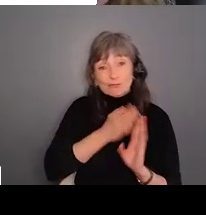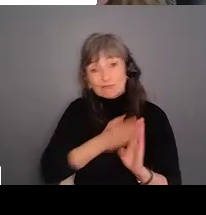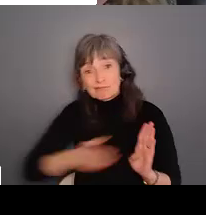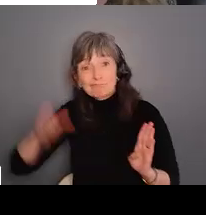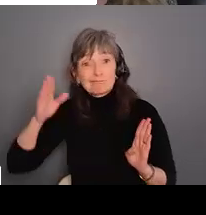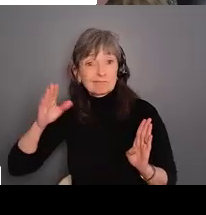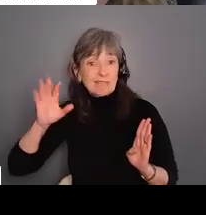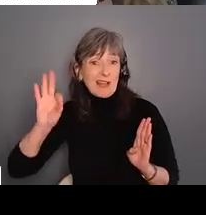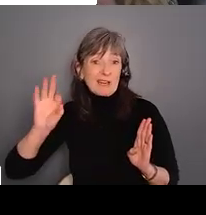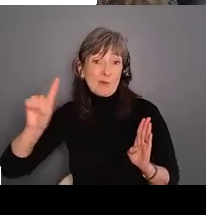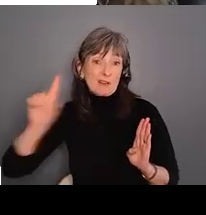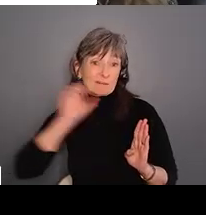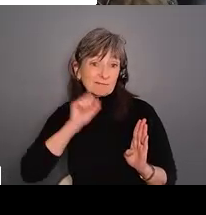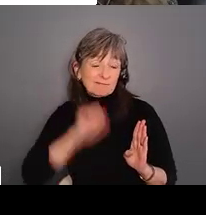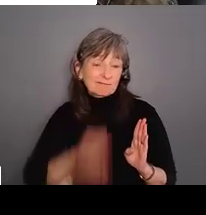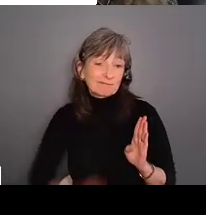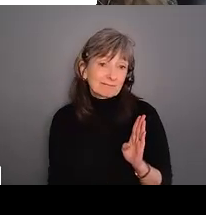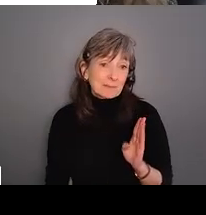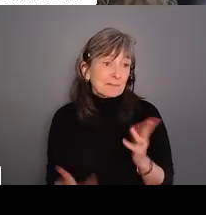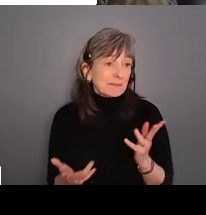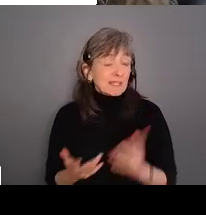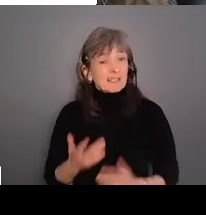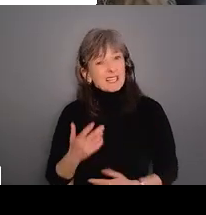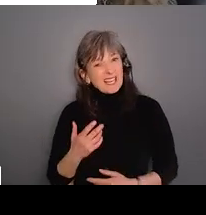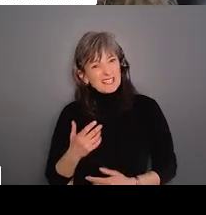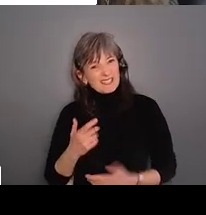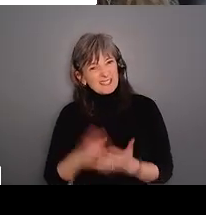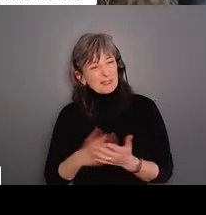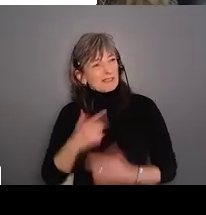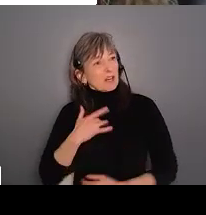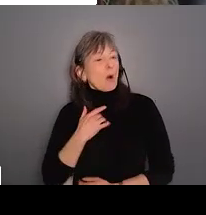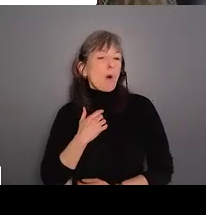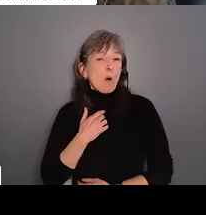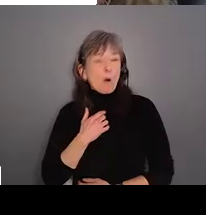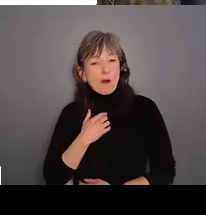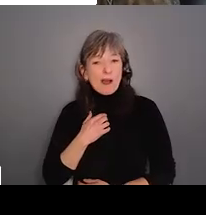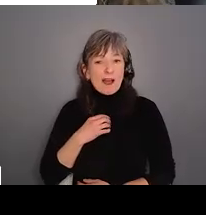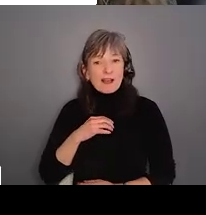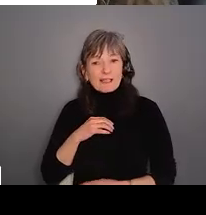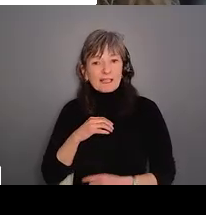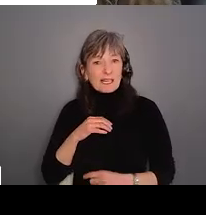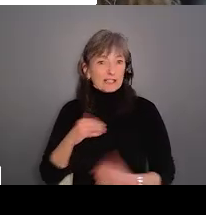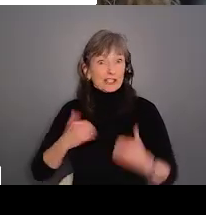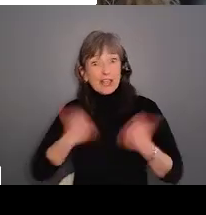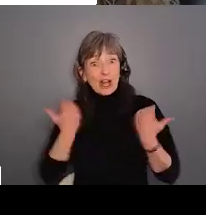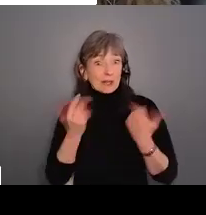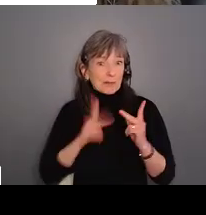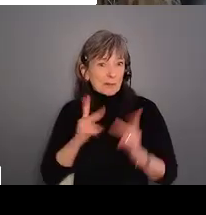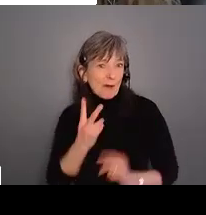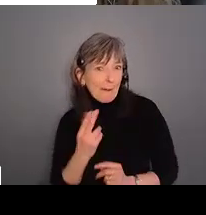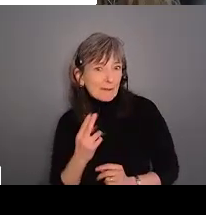old. And sometimes I think we have this perception that IPV really only happens in maybe, young or middle-aged